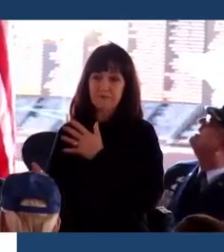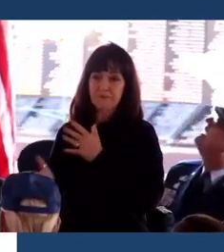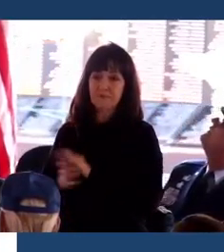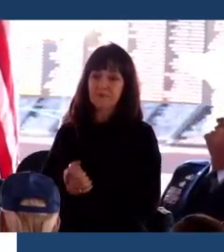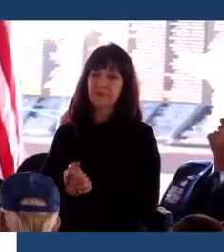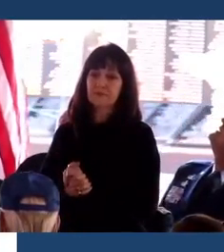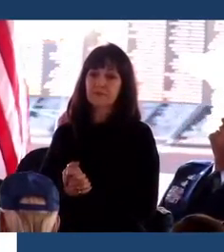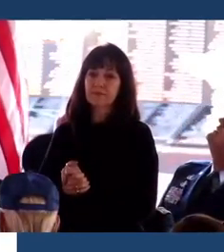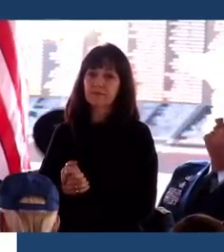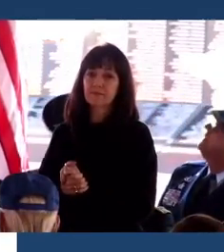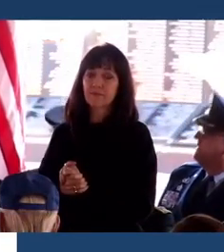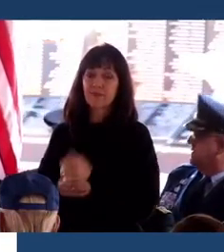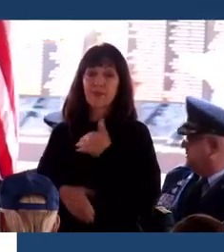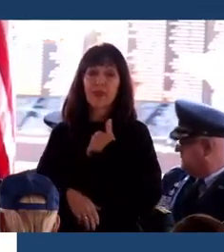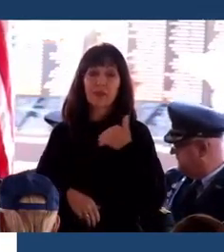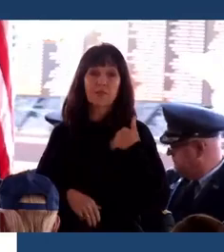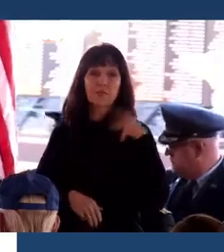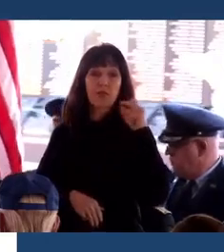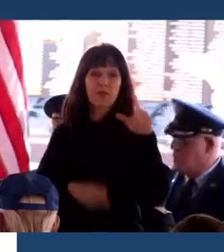Representative Franklin Cook.